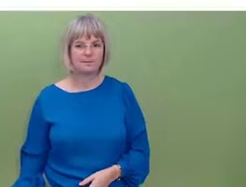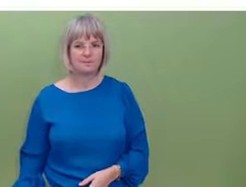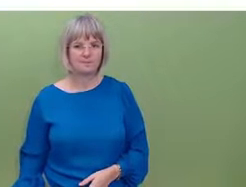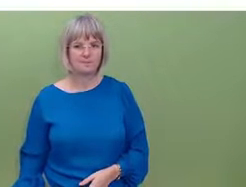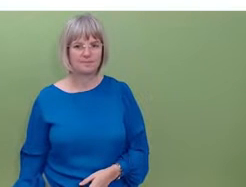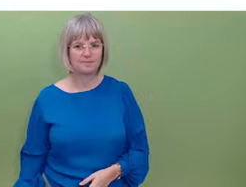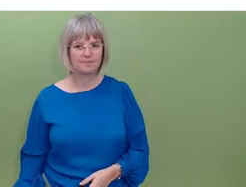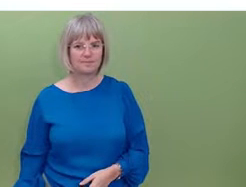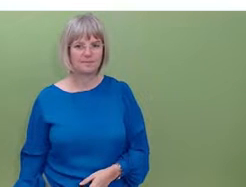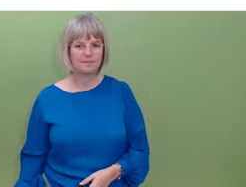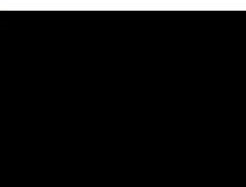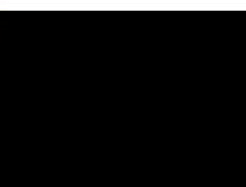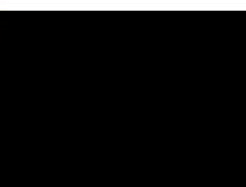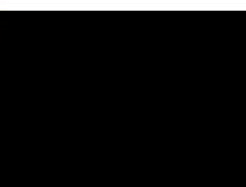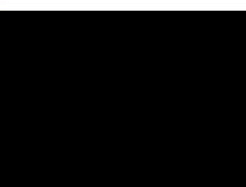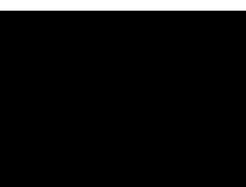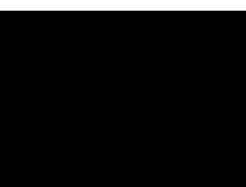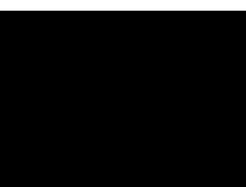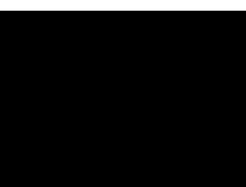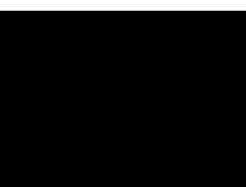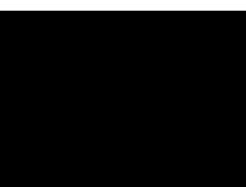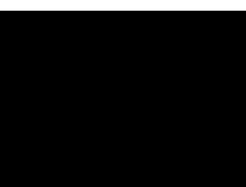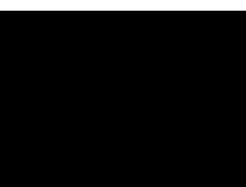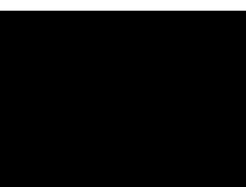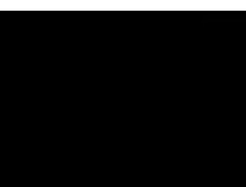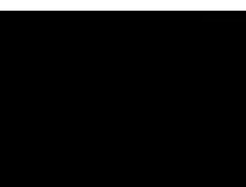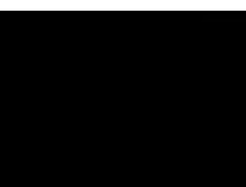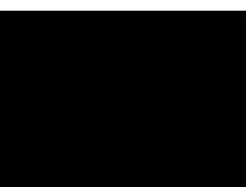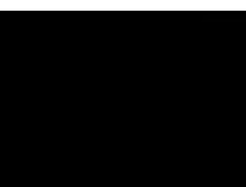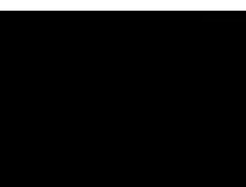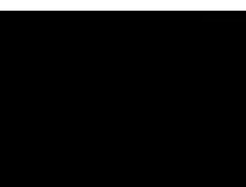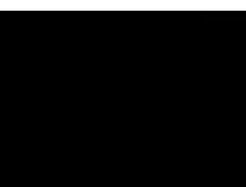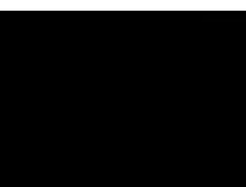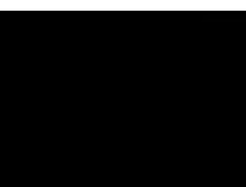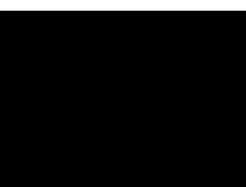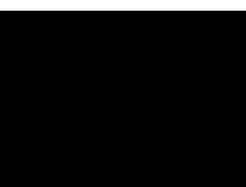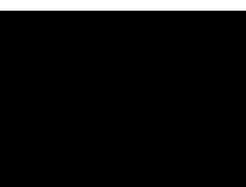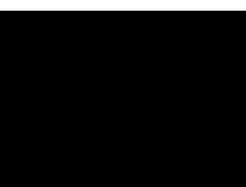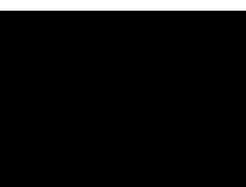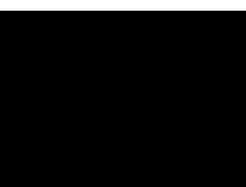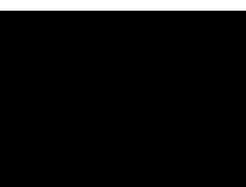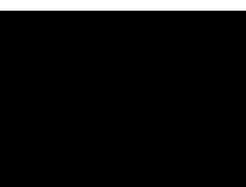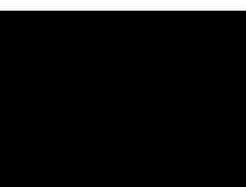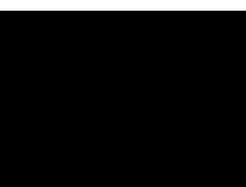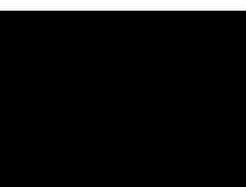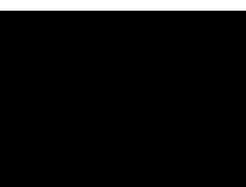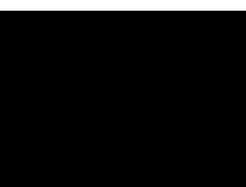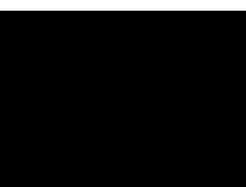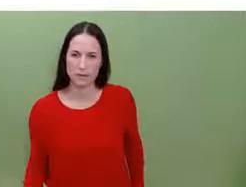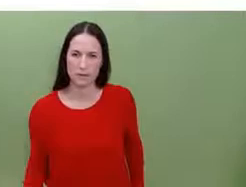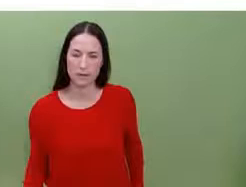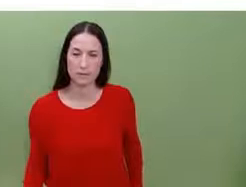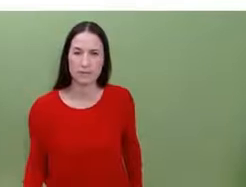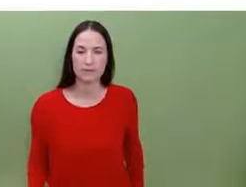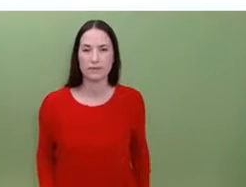Many thanks, Peter. Thanks so much for that really rich and helpful summary of the impact of the pandemic on